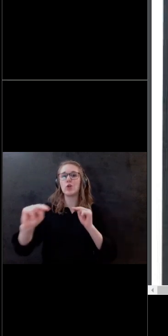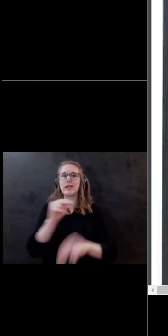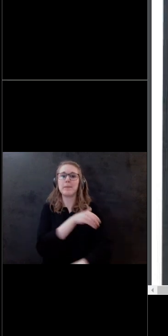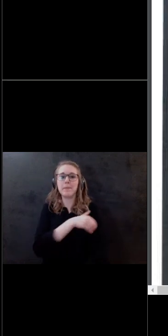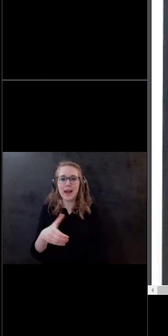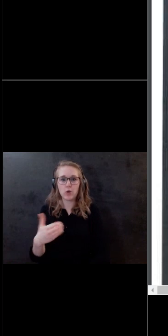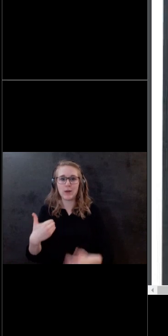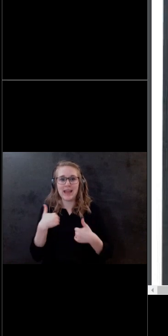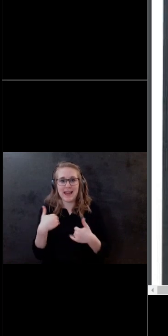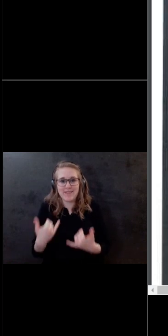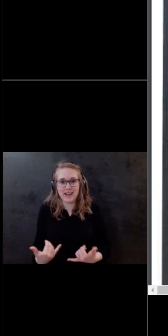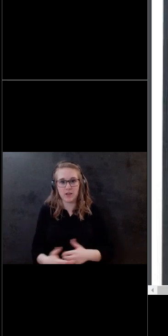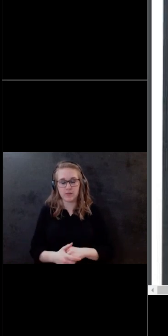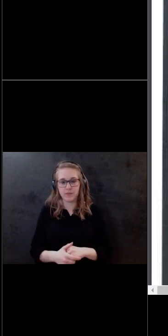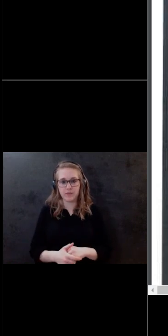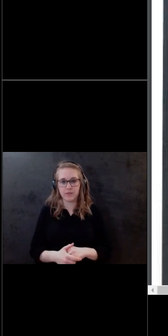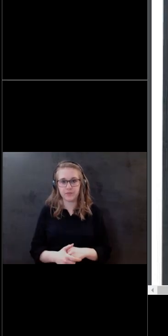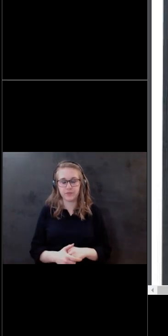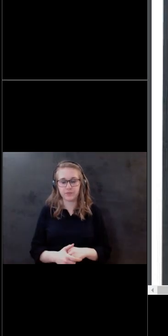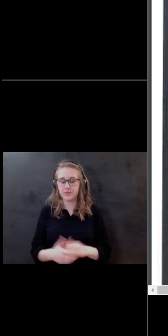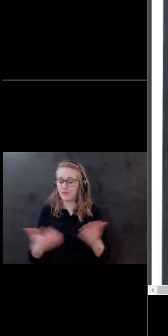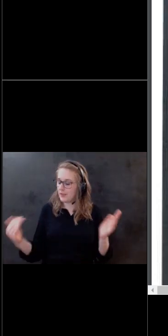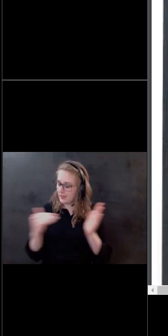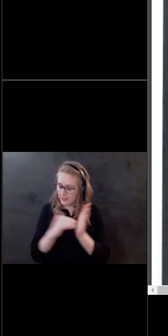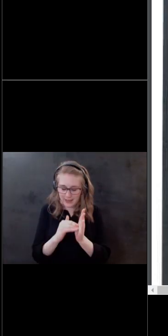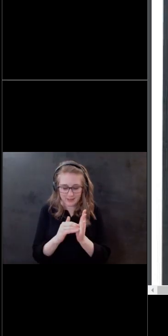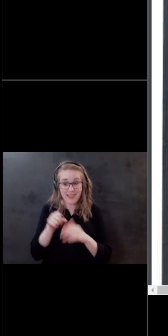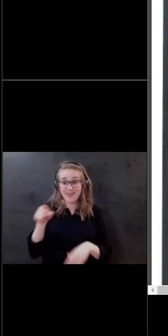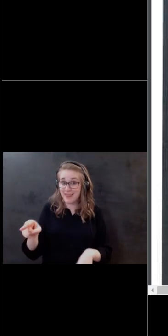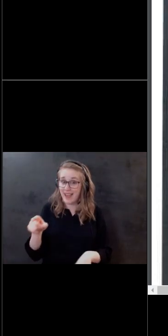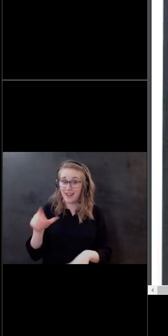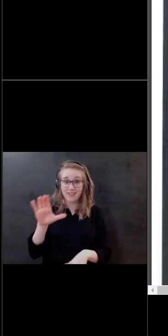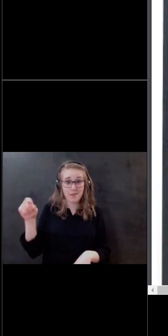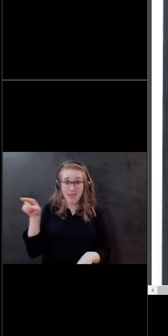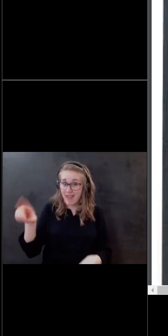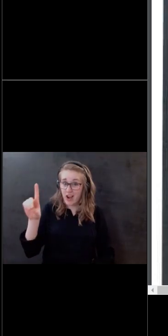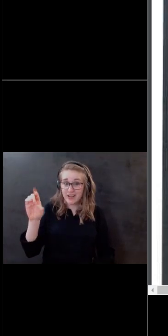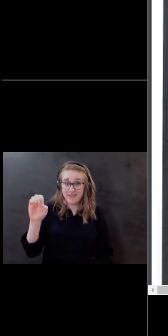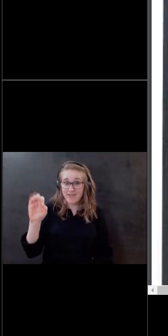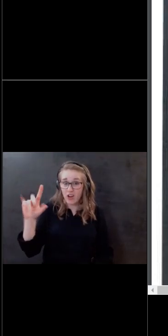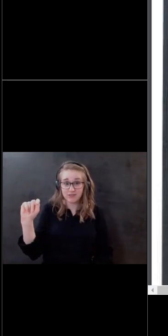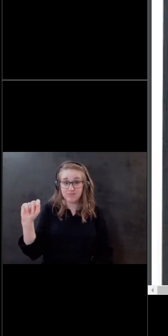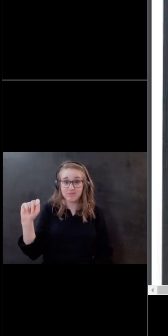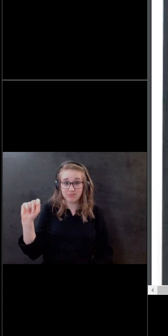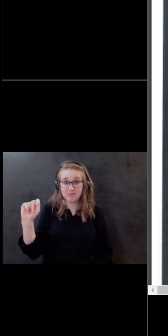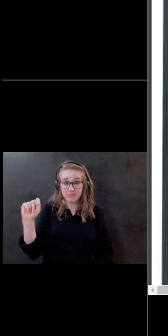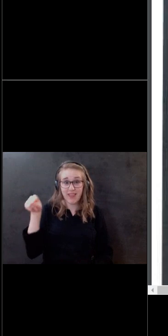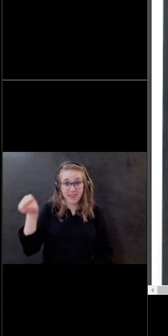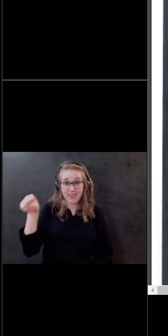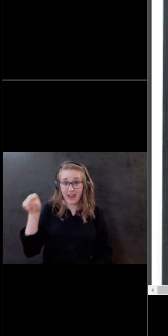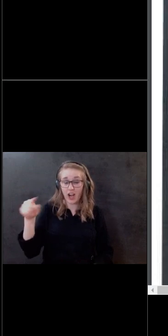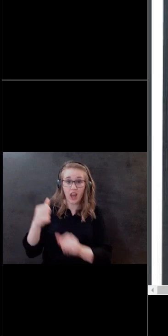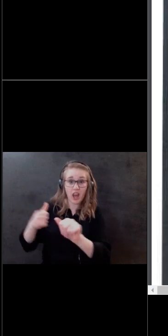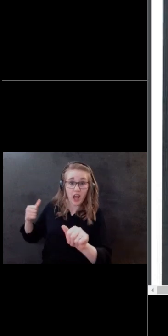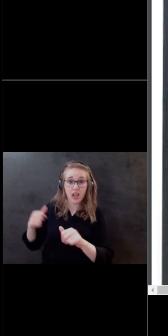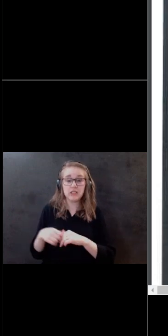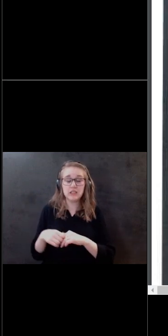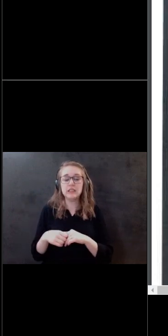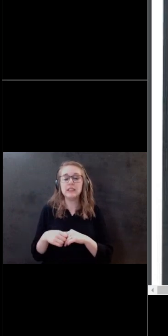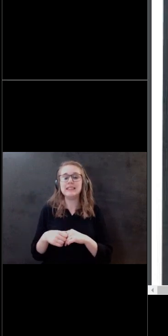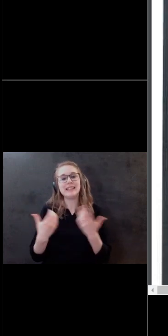we have. And right now, again, they are in default. So I think we have an opportunity, as Catherine